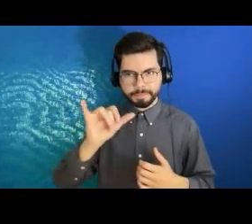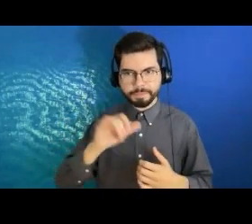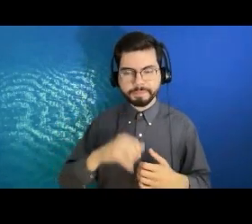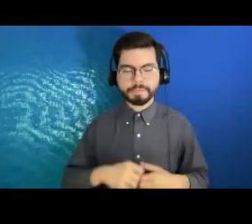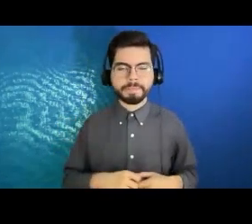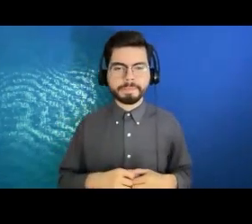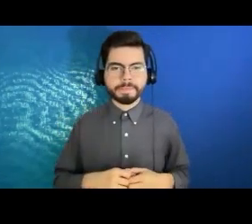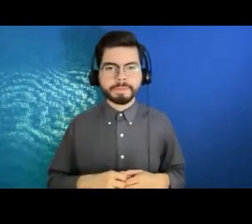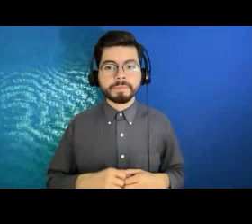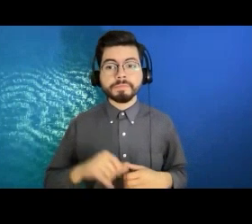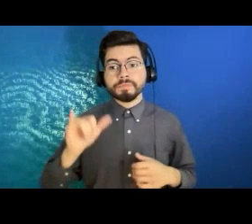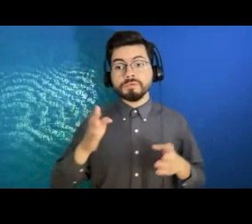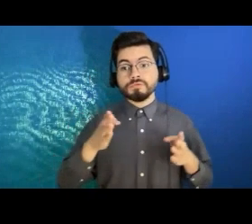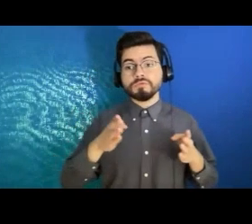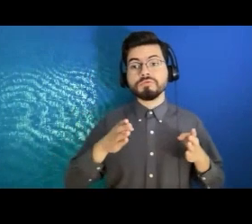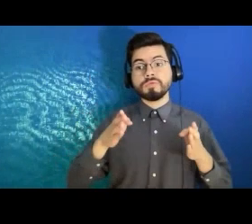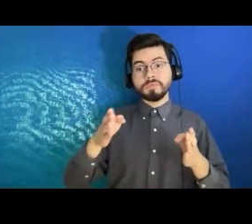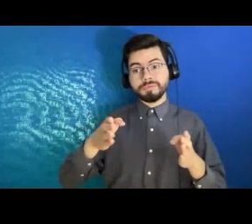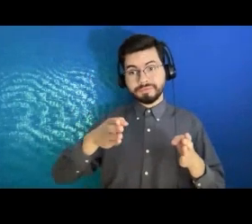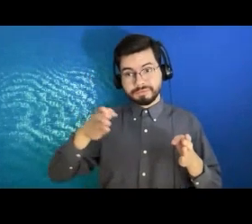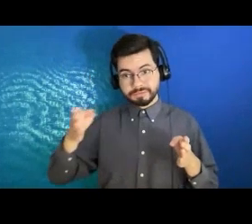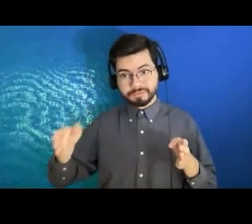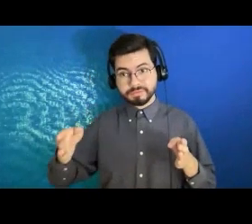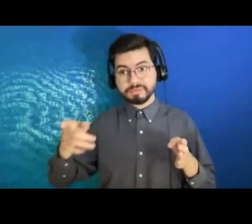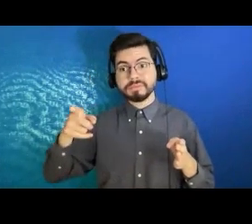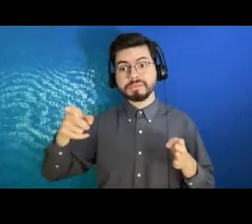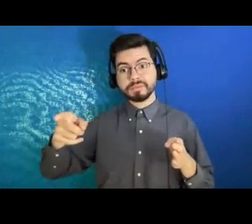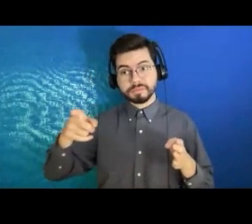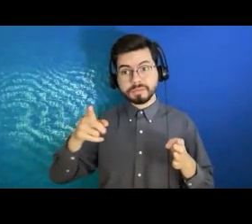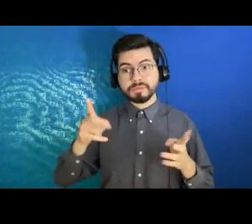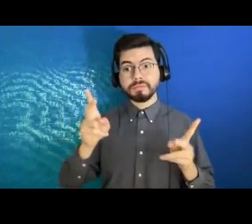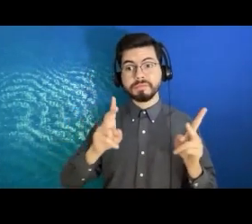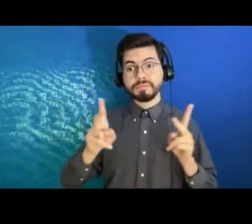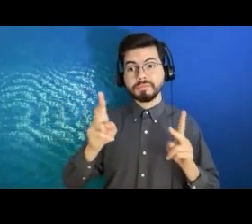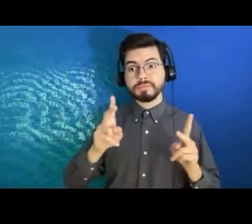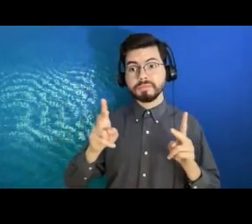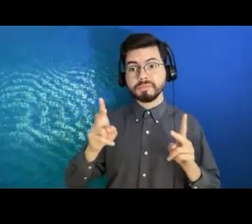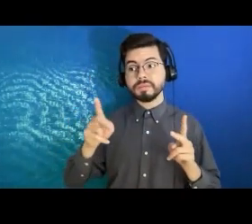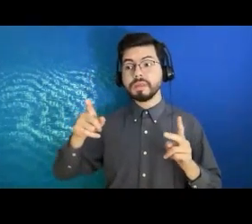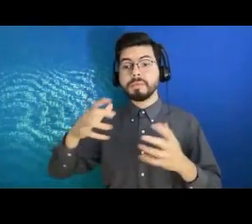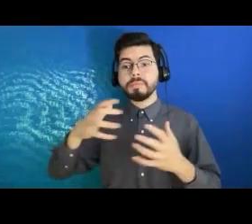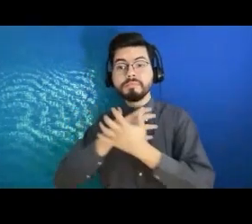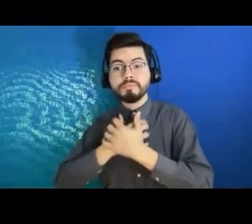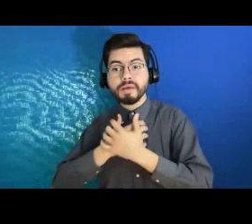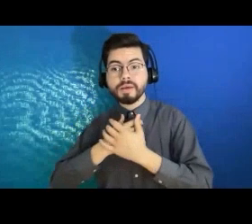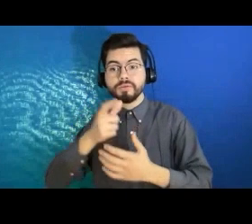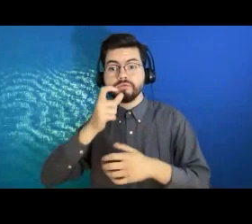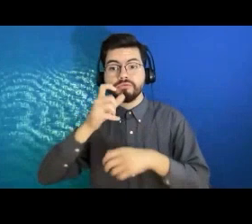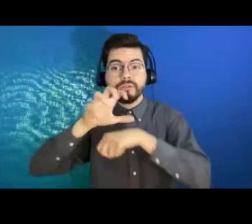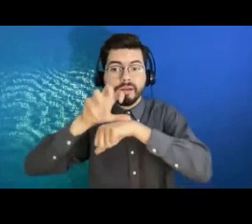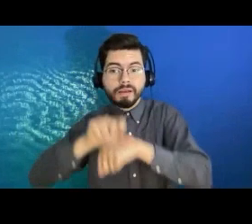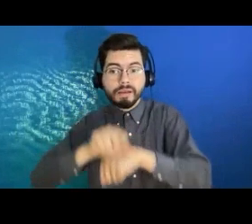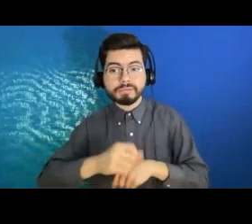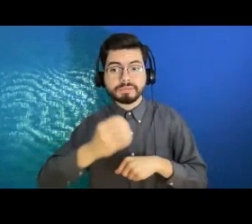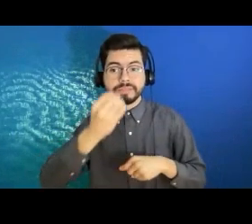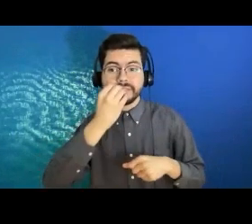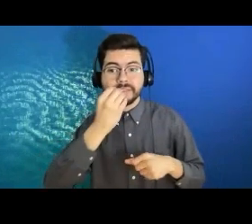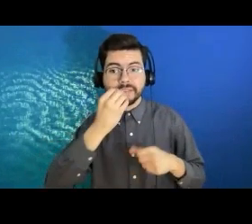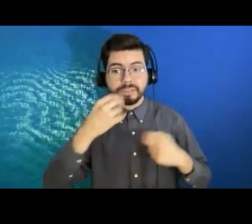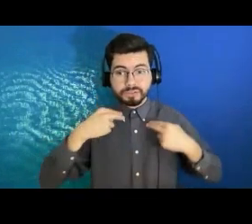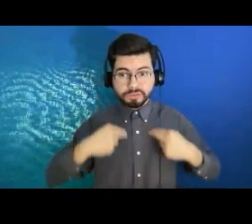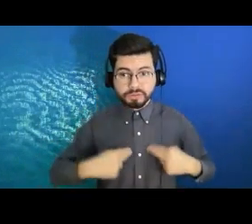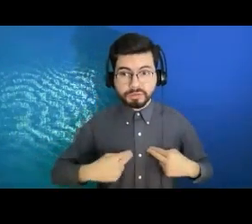situations, bears that become conditioned to human foods are removed. And then our wilderness and undeveloped